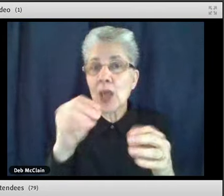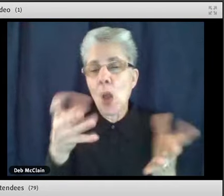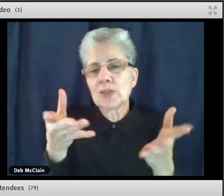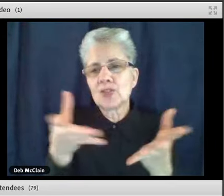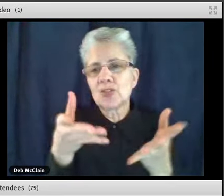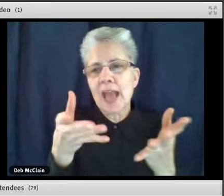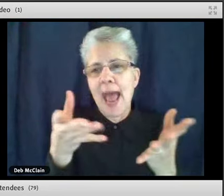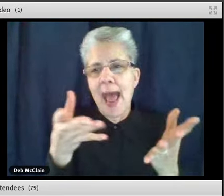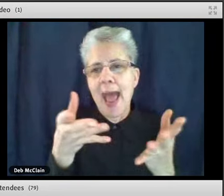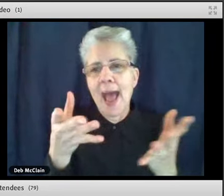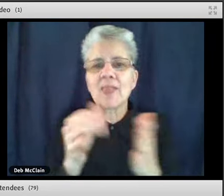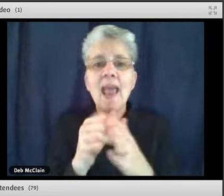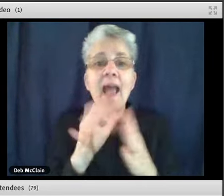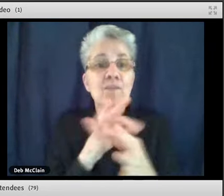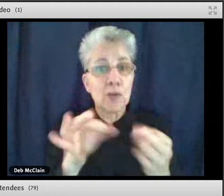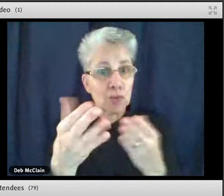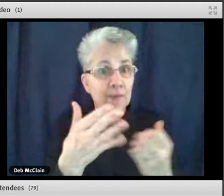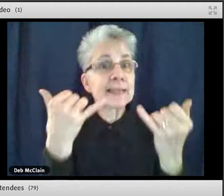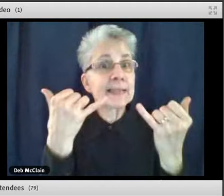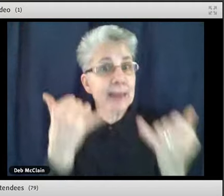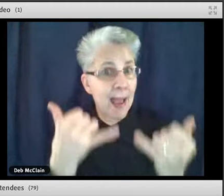free. You don't have to leave your house.